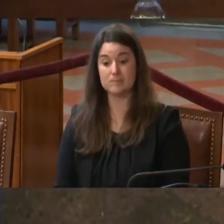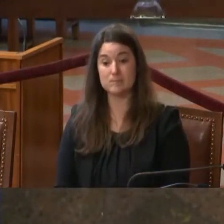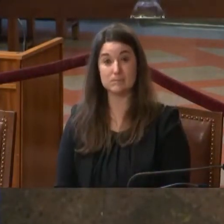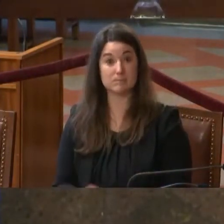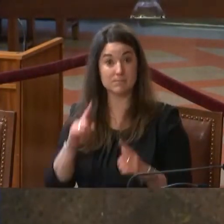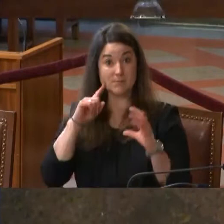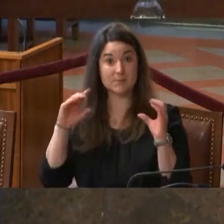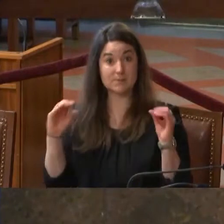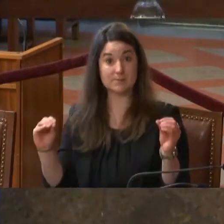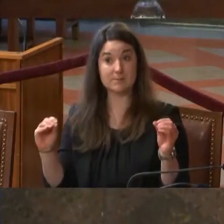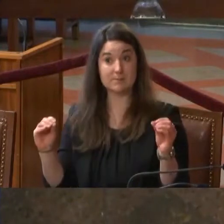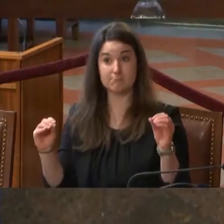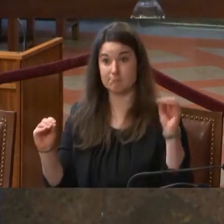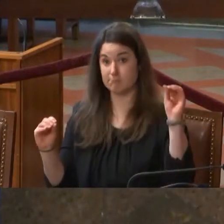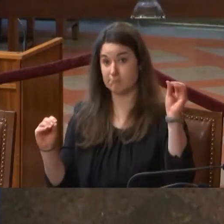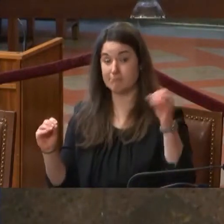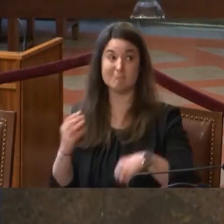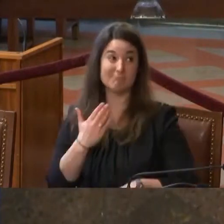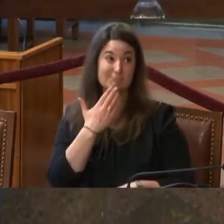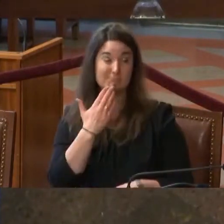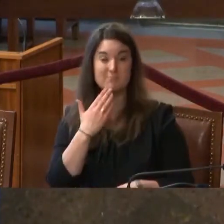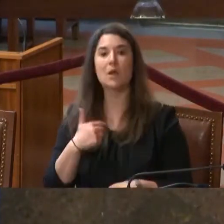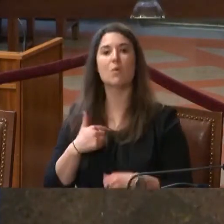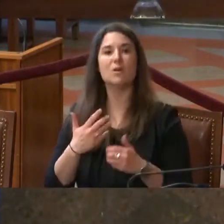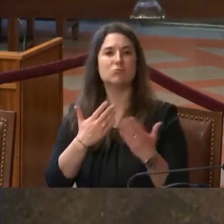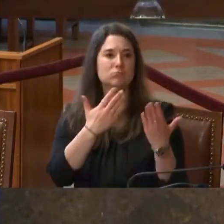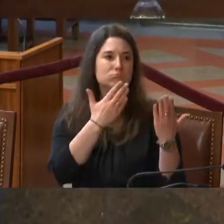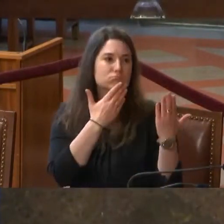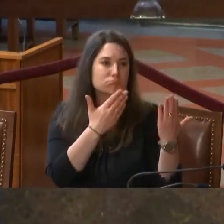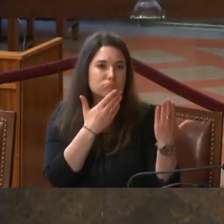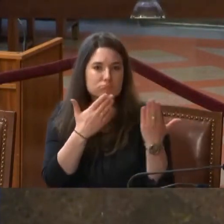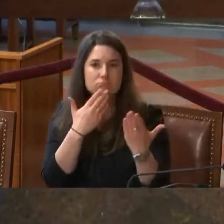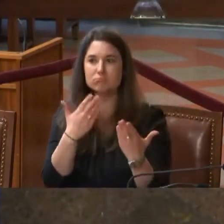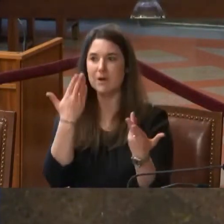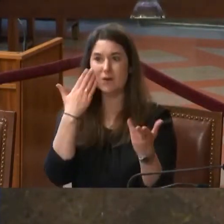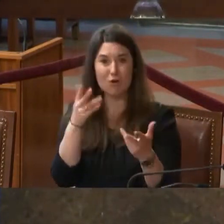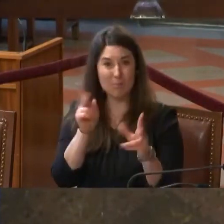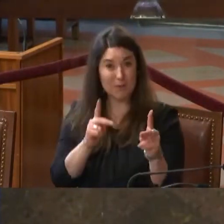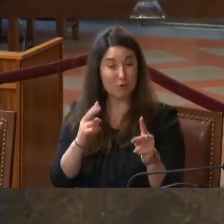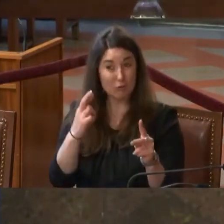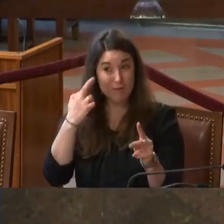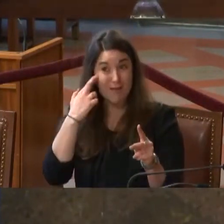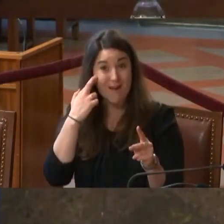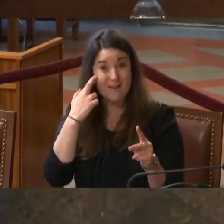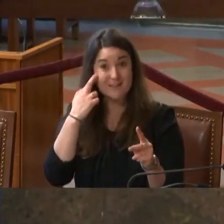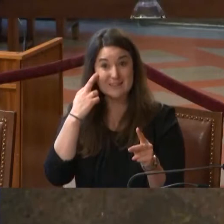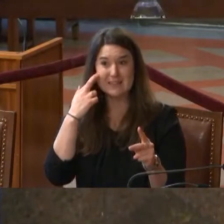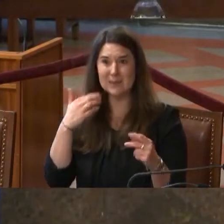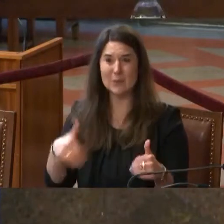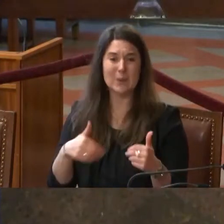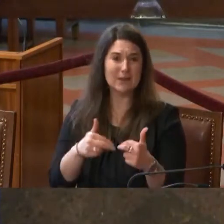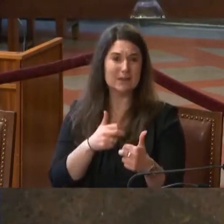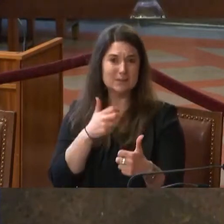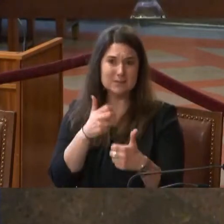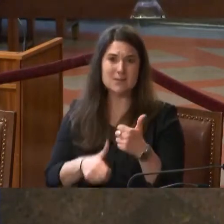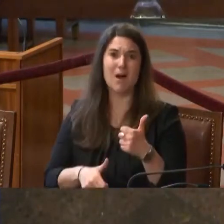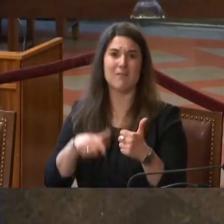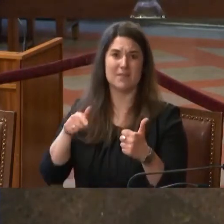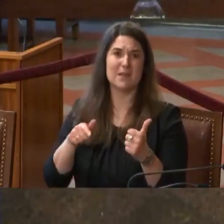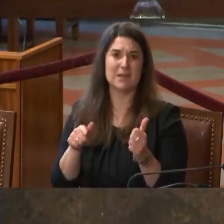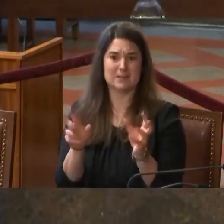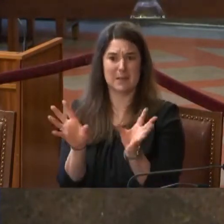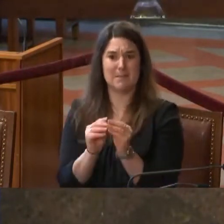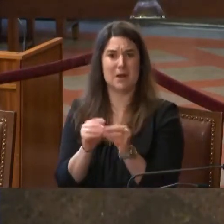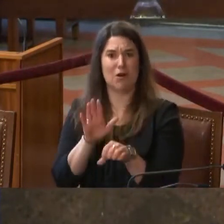Hearing none, I just want to thank you. I just want to thank all of you. I don't know if people realize that, that how difficult it is to do these meetings via